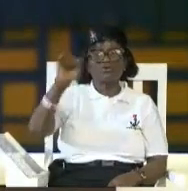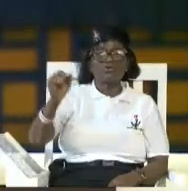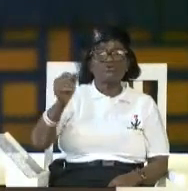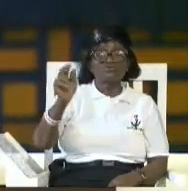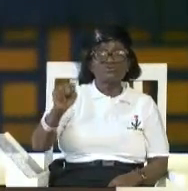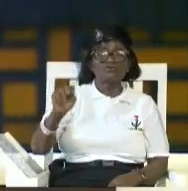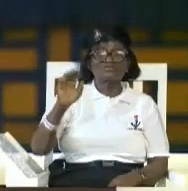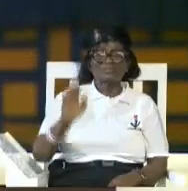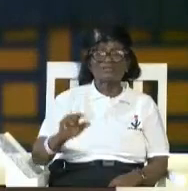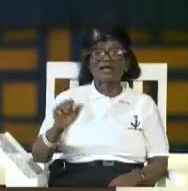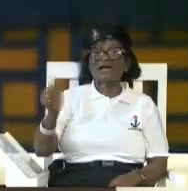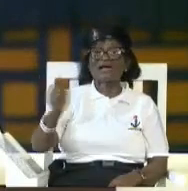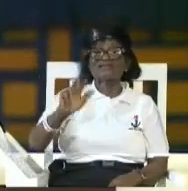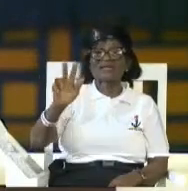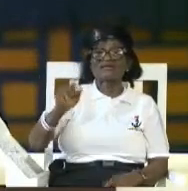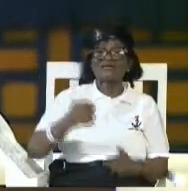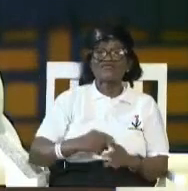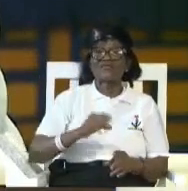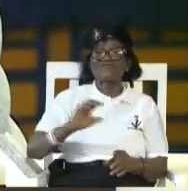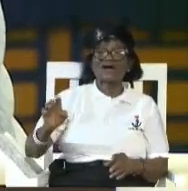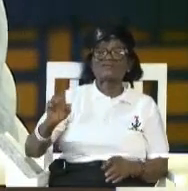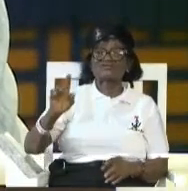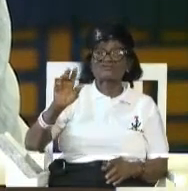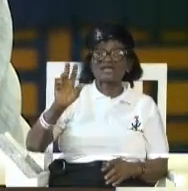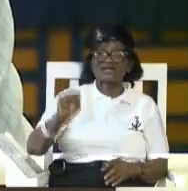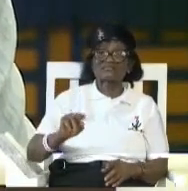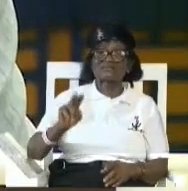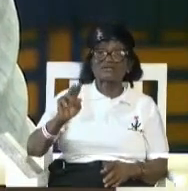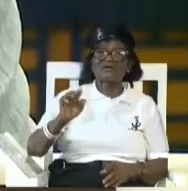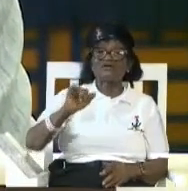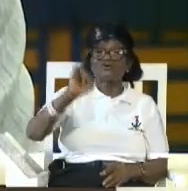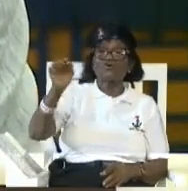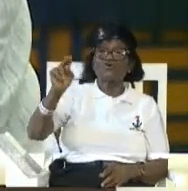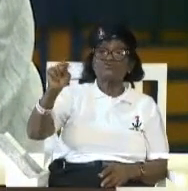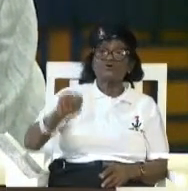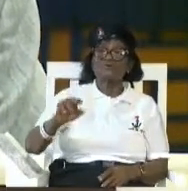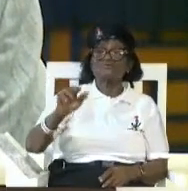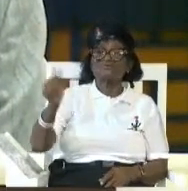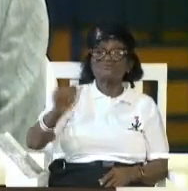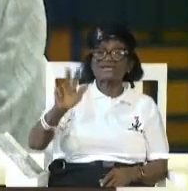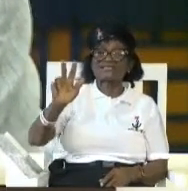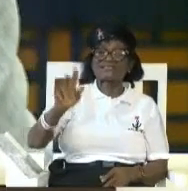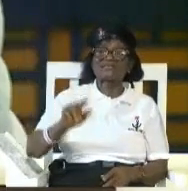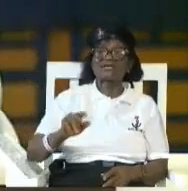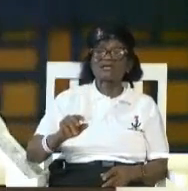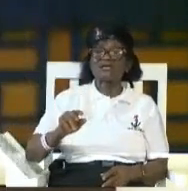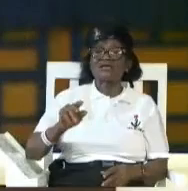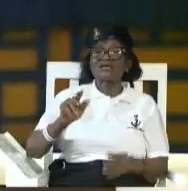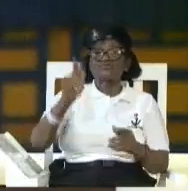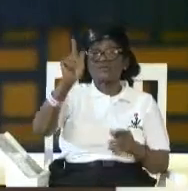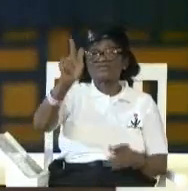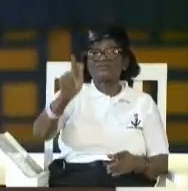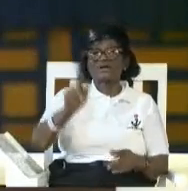from verse 21 to 30. John 13, 21 to 30.